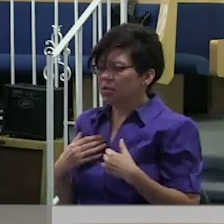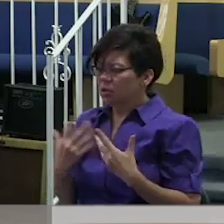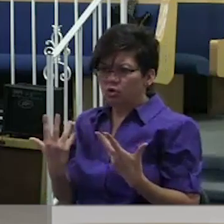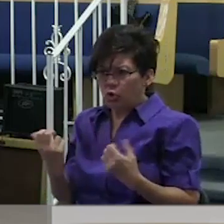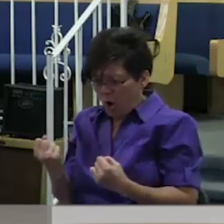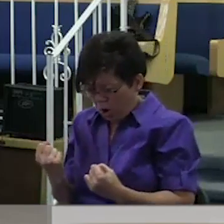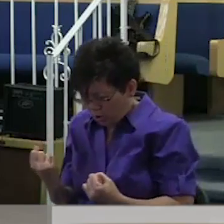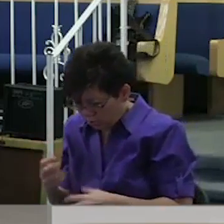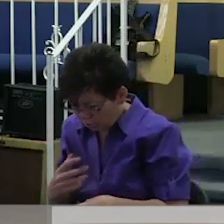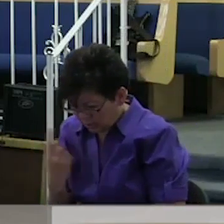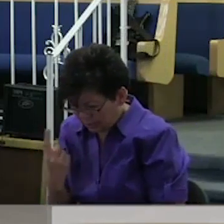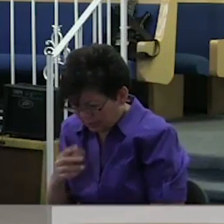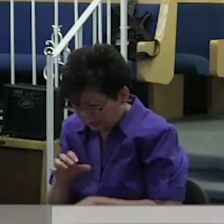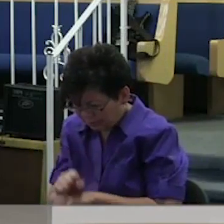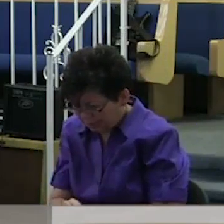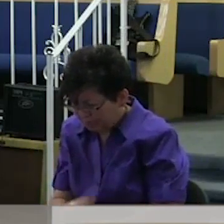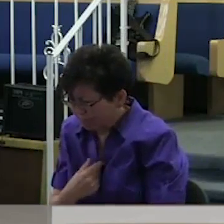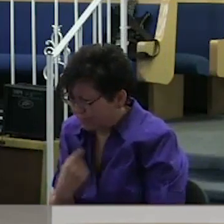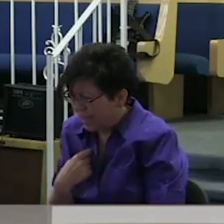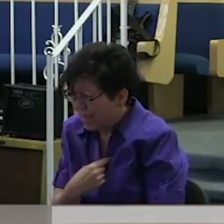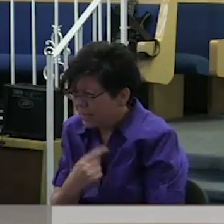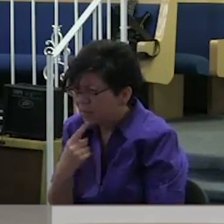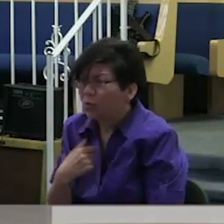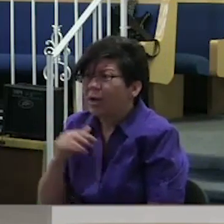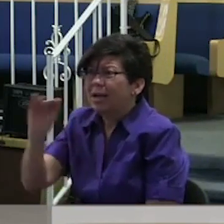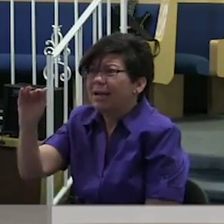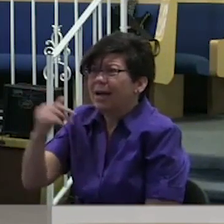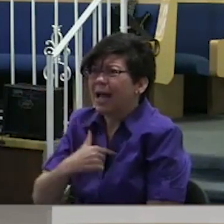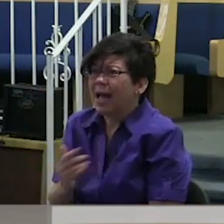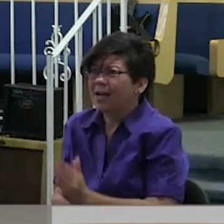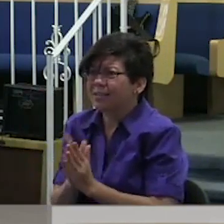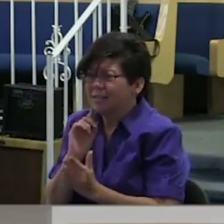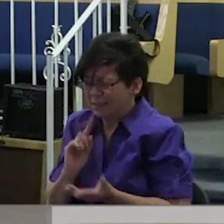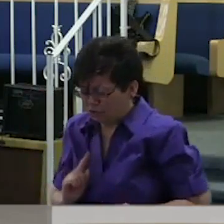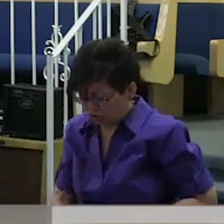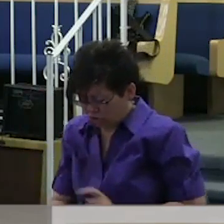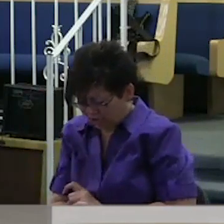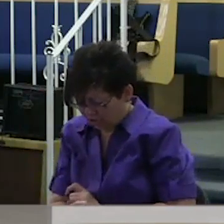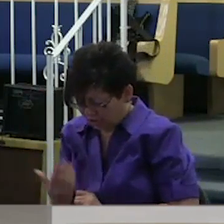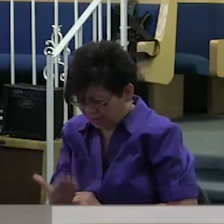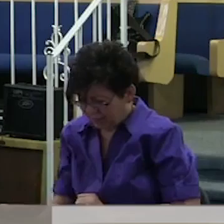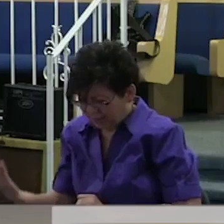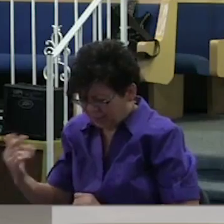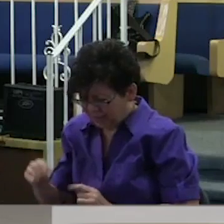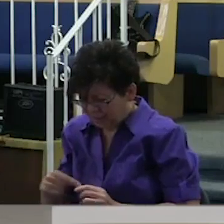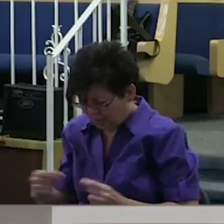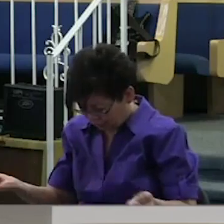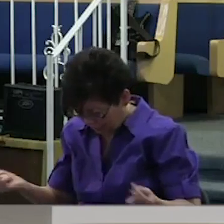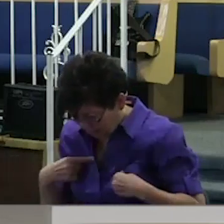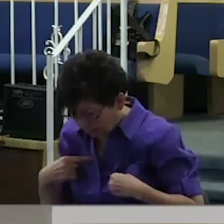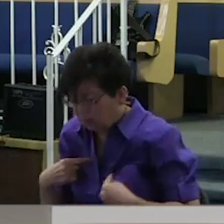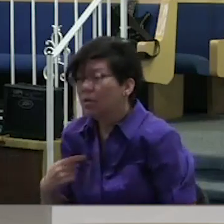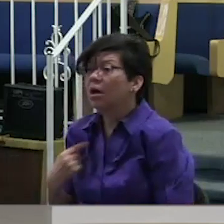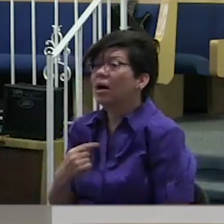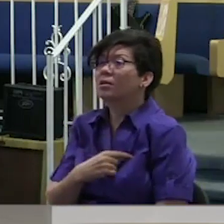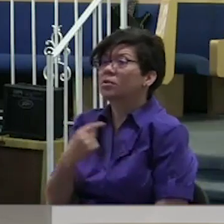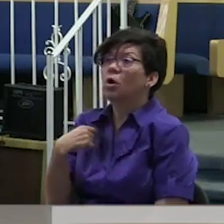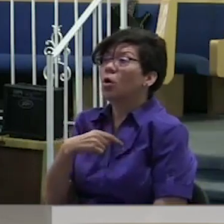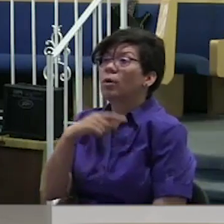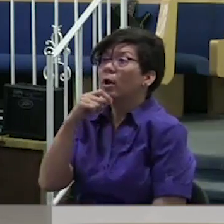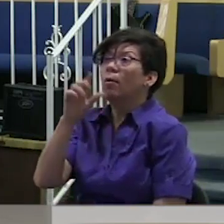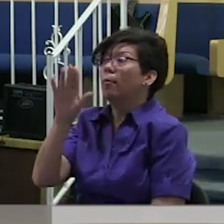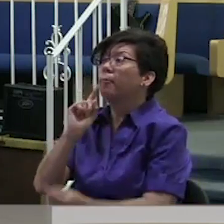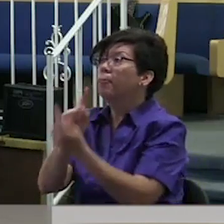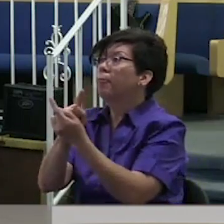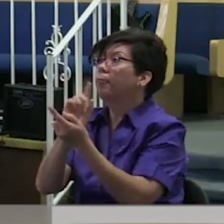as we talked about this morning, and we're asking God to change some things about us. We don't just go to